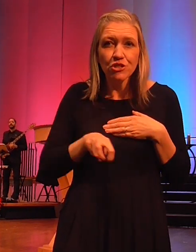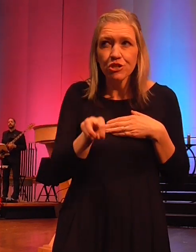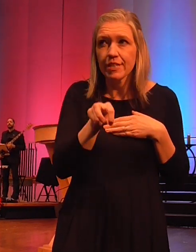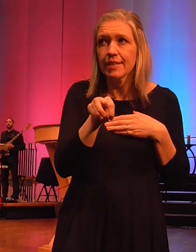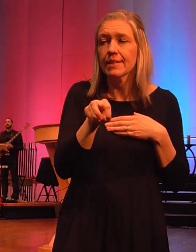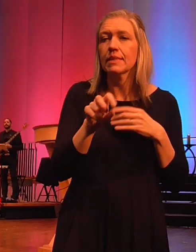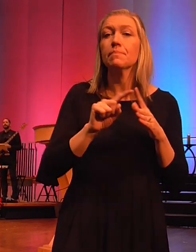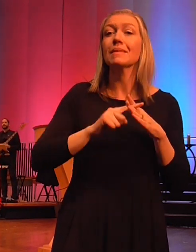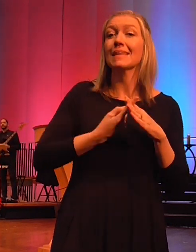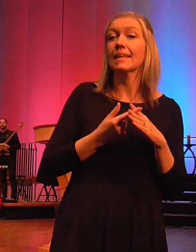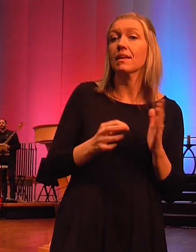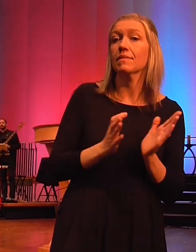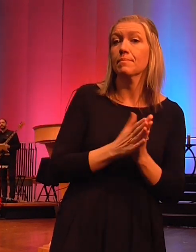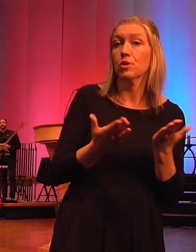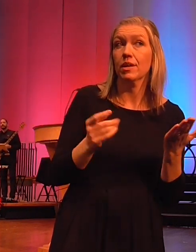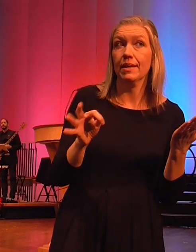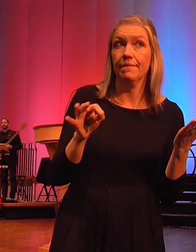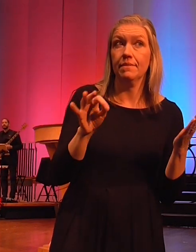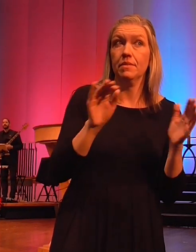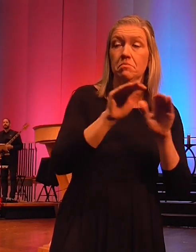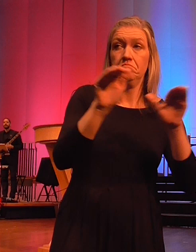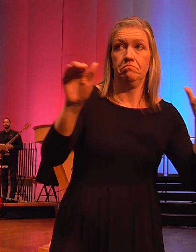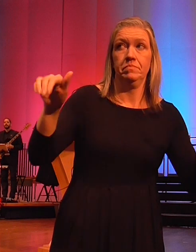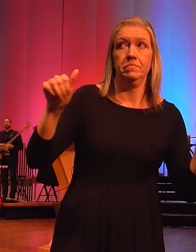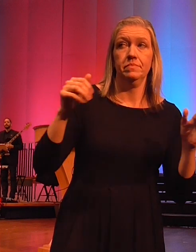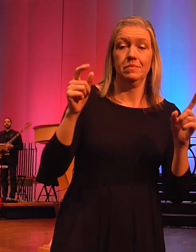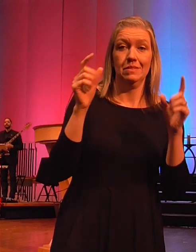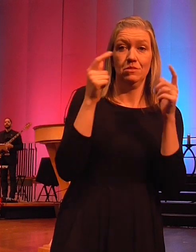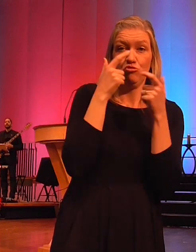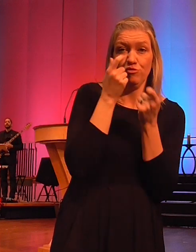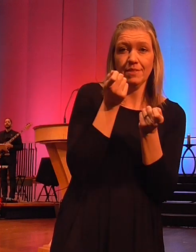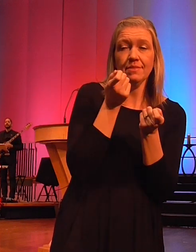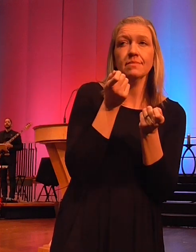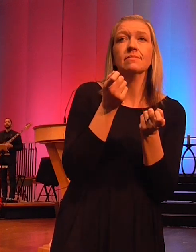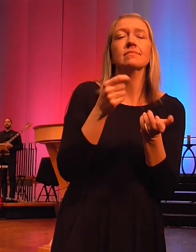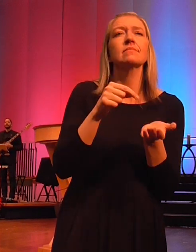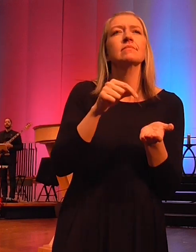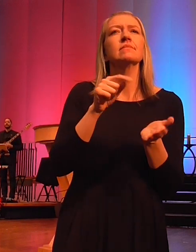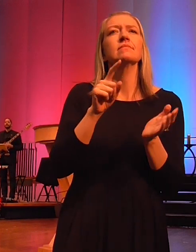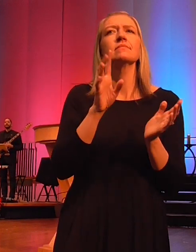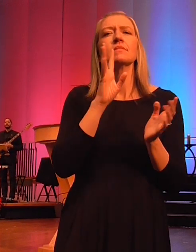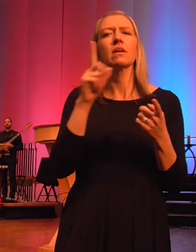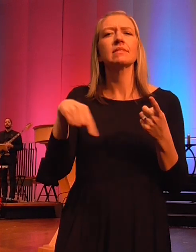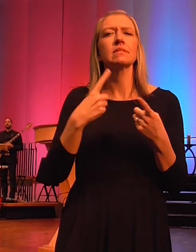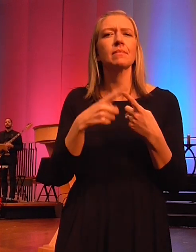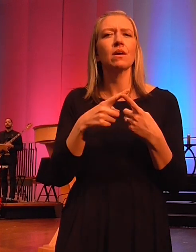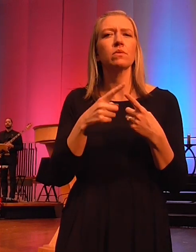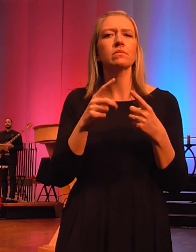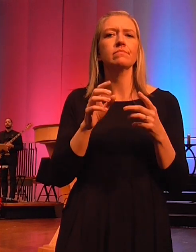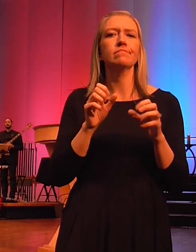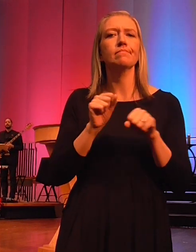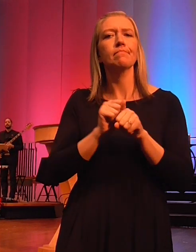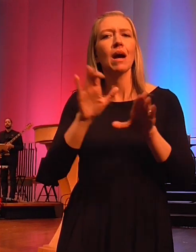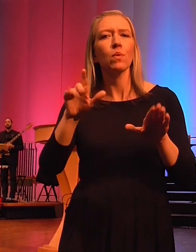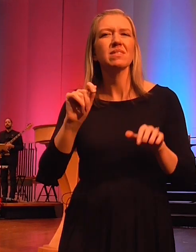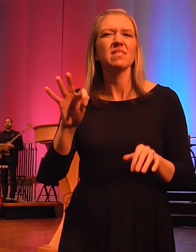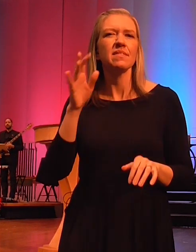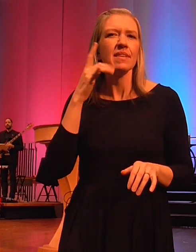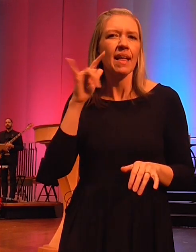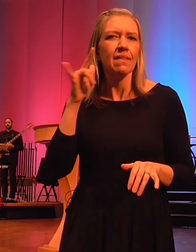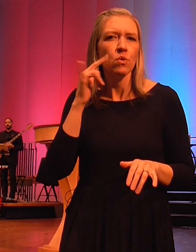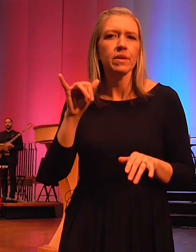talks about, in case this piques your interest some, he talks about going up into the mountains of California where there